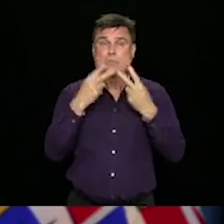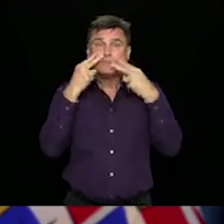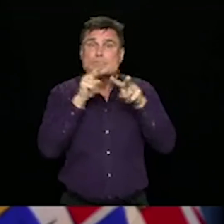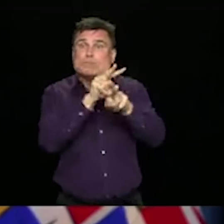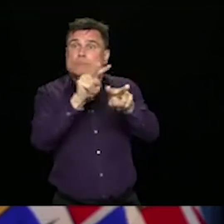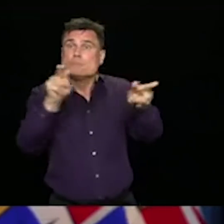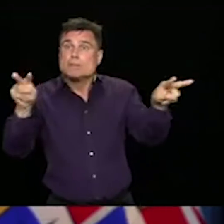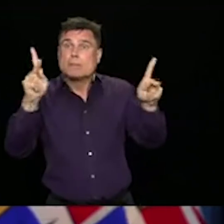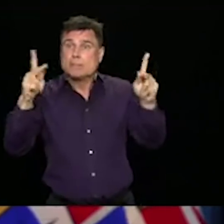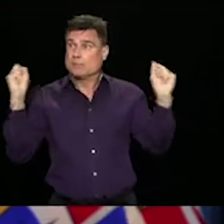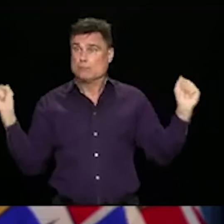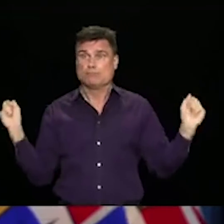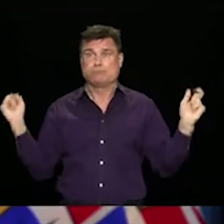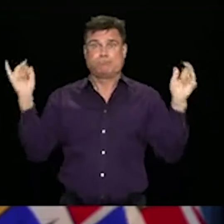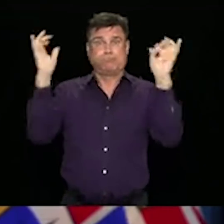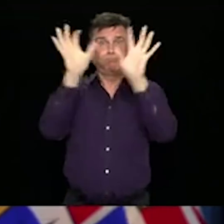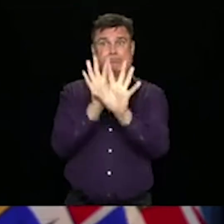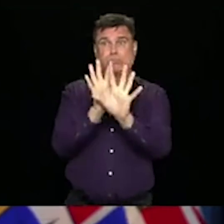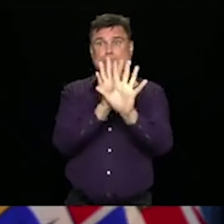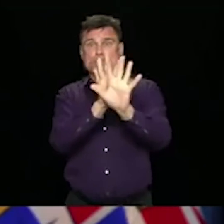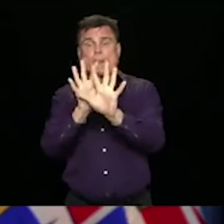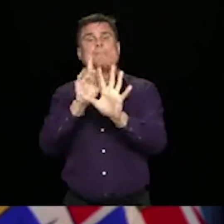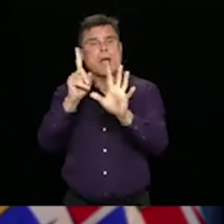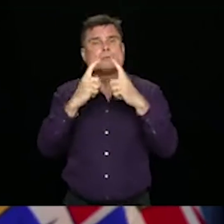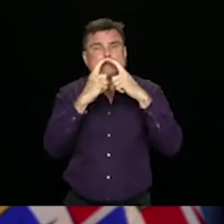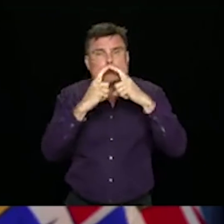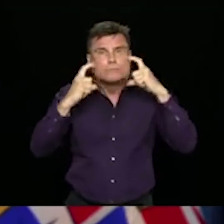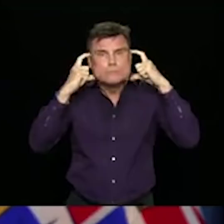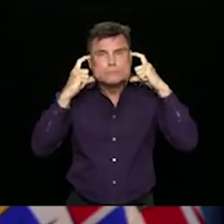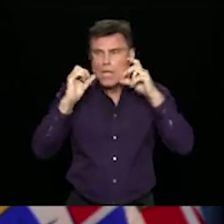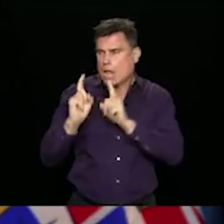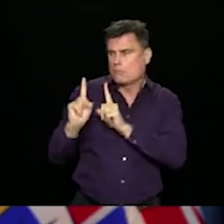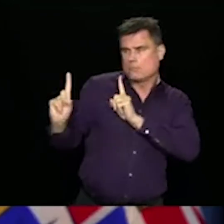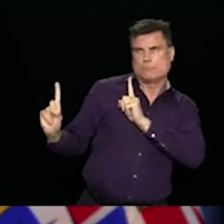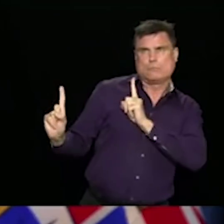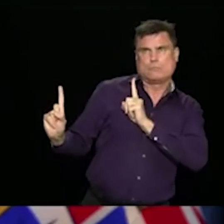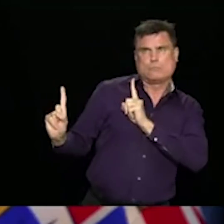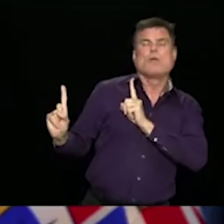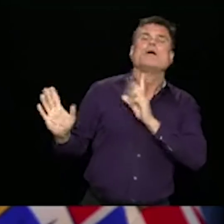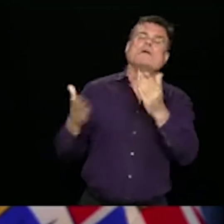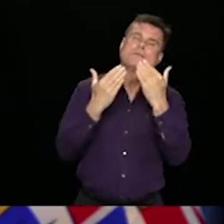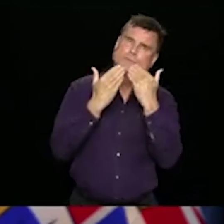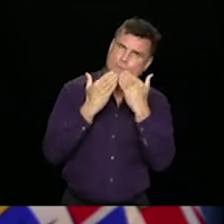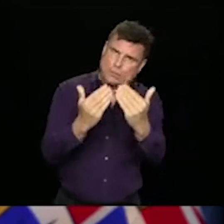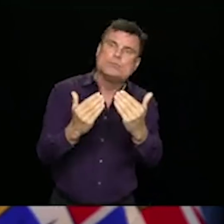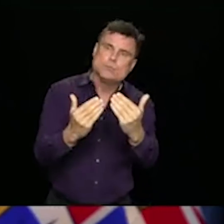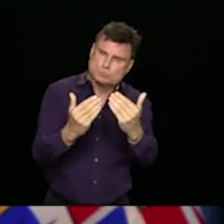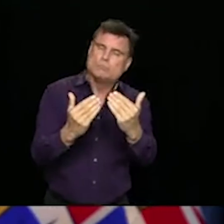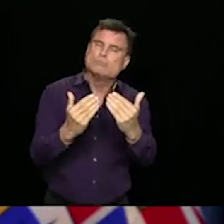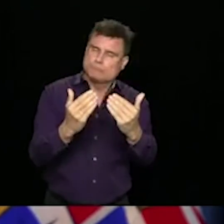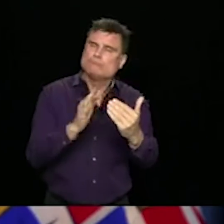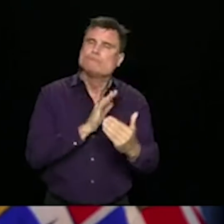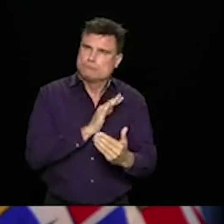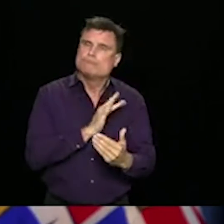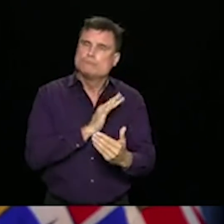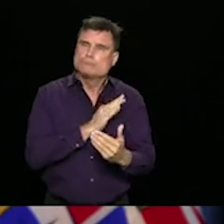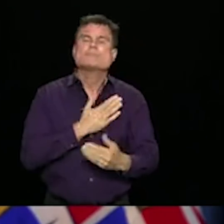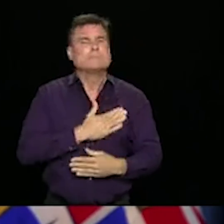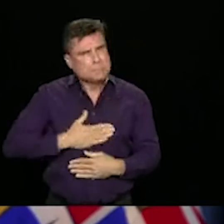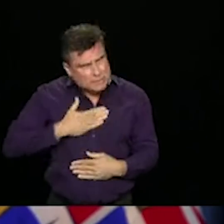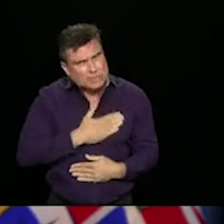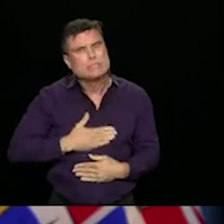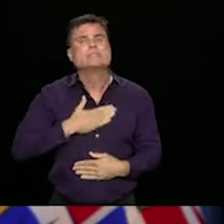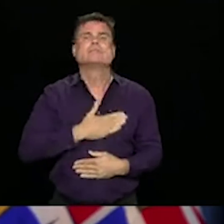safe distances yesterday, and for that, I thank you. And I encourage anyone who may be demonstrating to